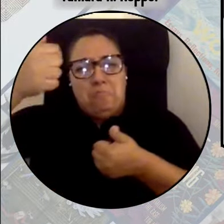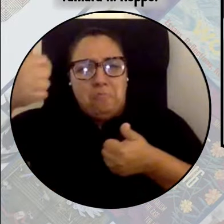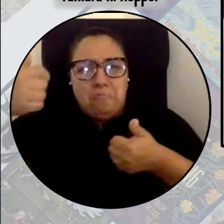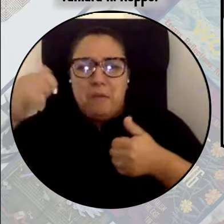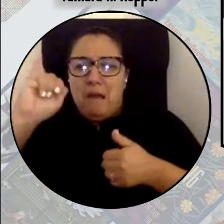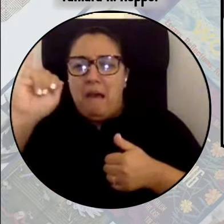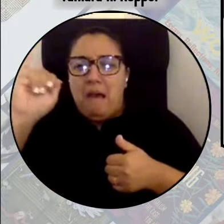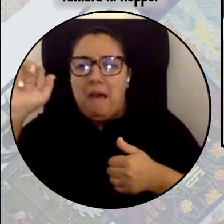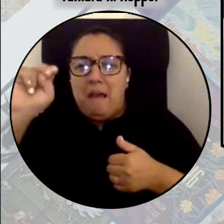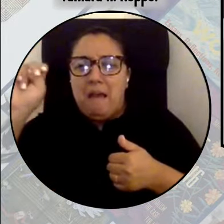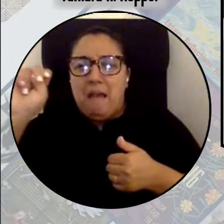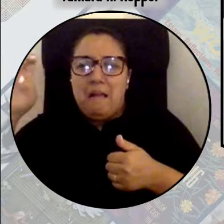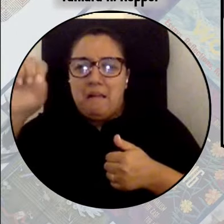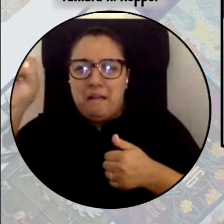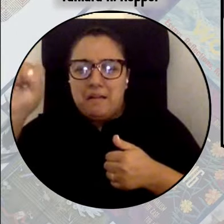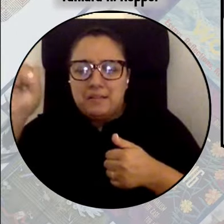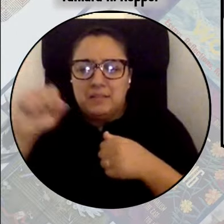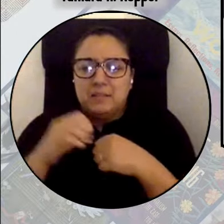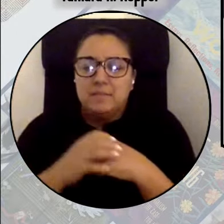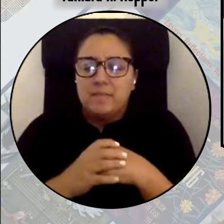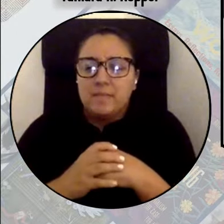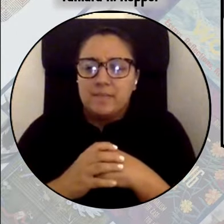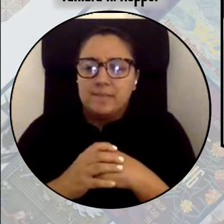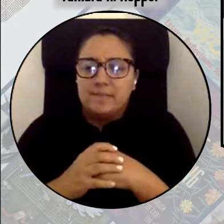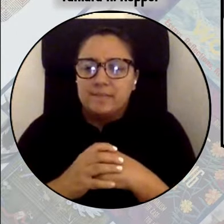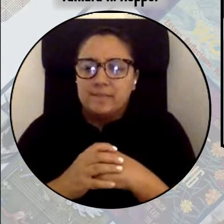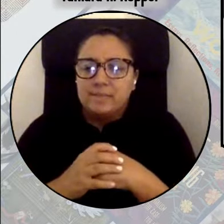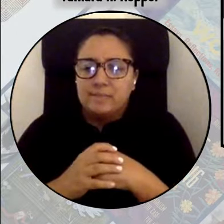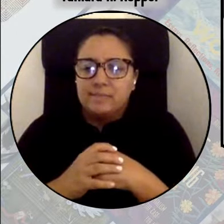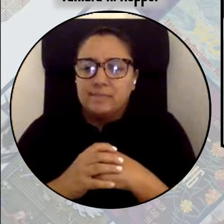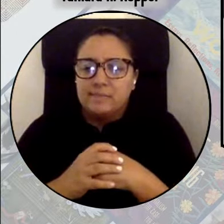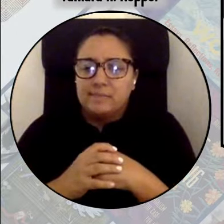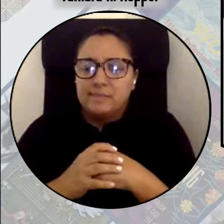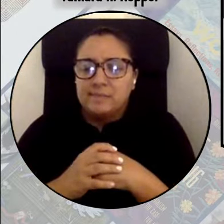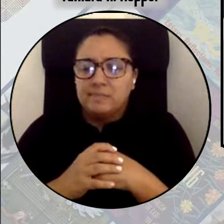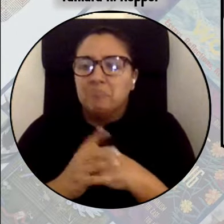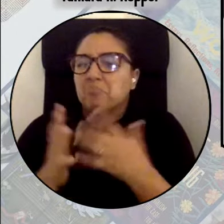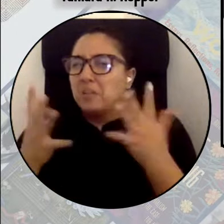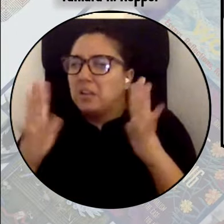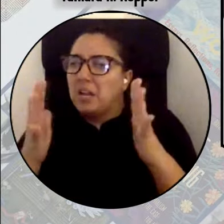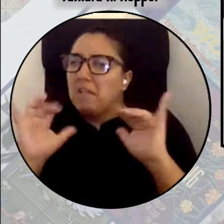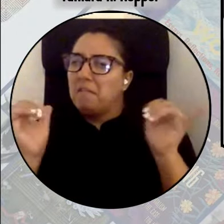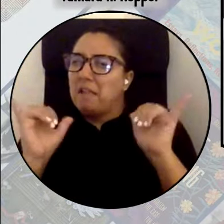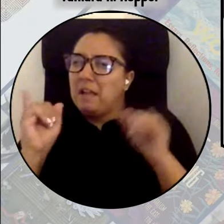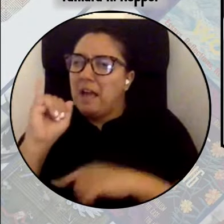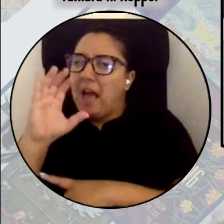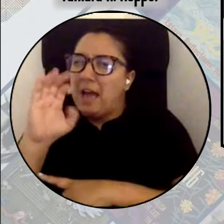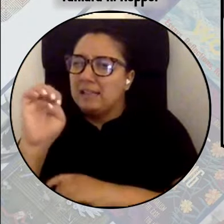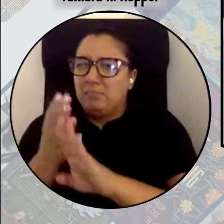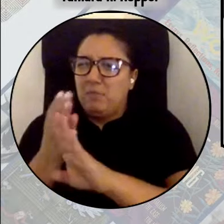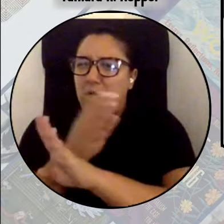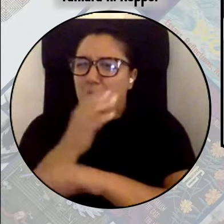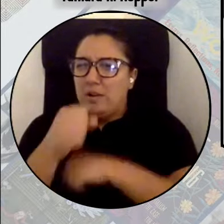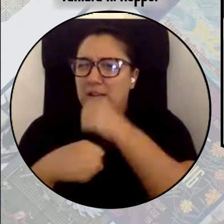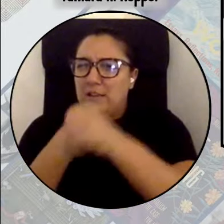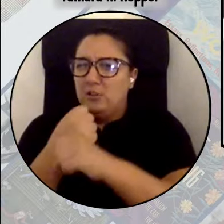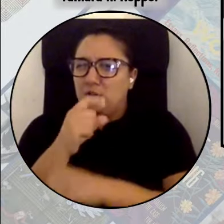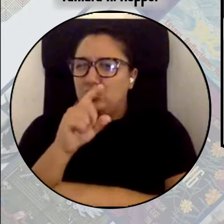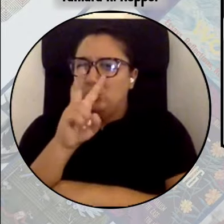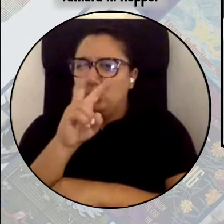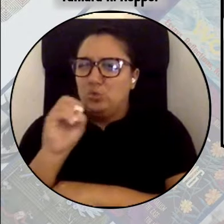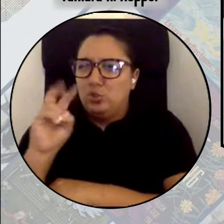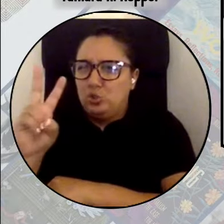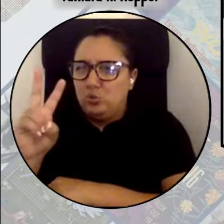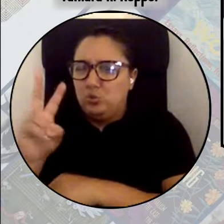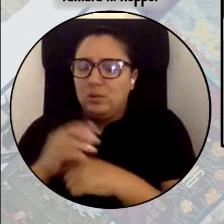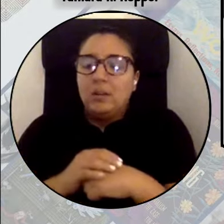Immigration Naturalization Service, which would have been like ICE, right? Before 2002. And he said, I will, you know, get